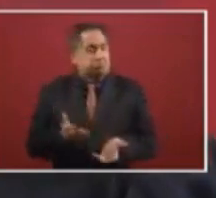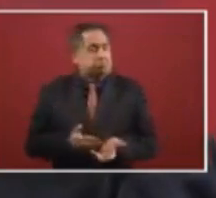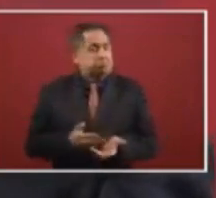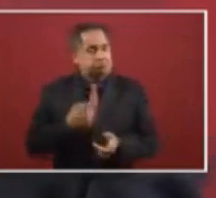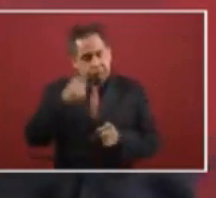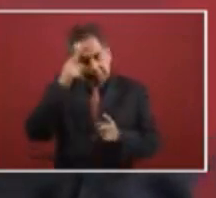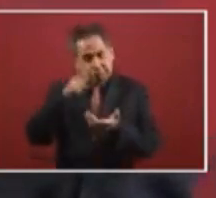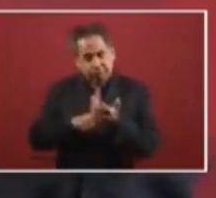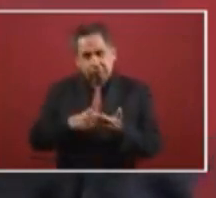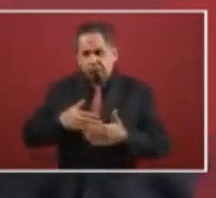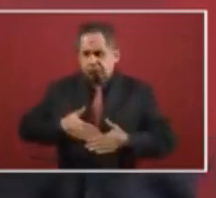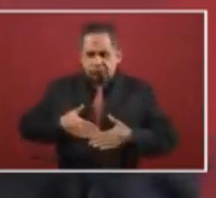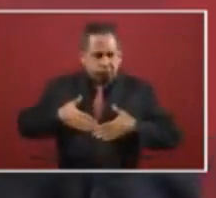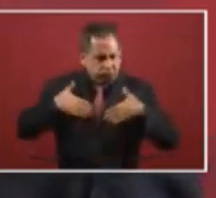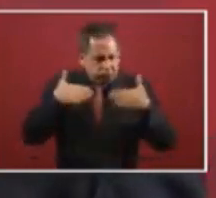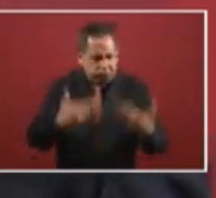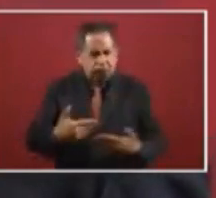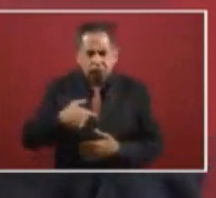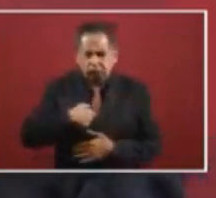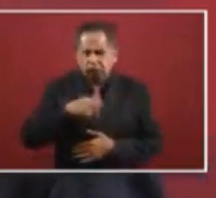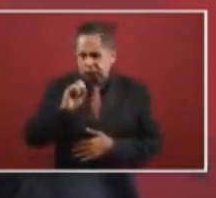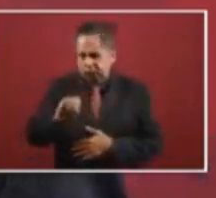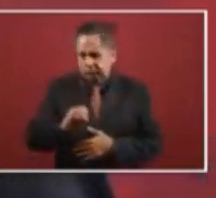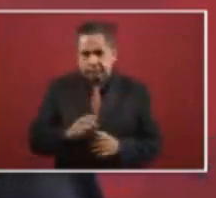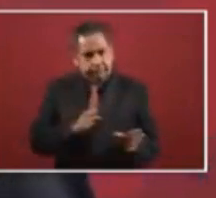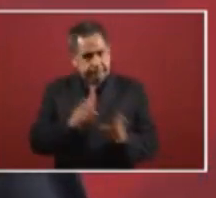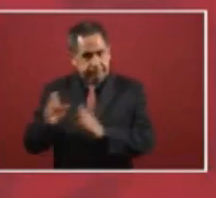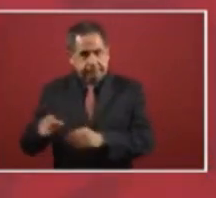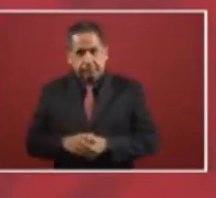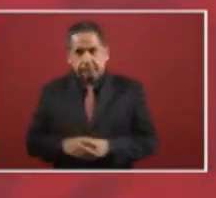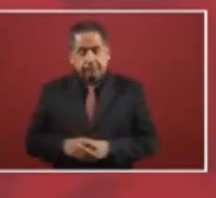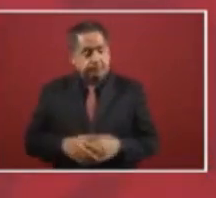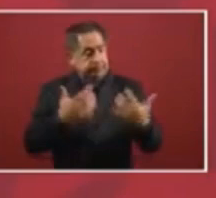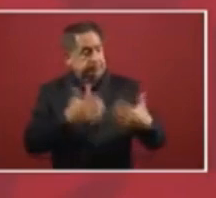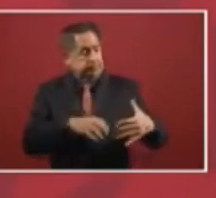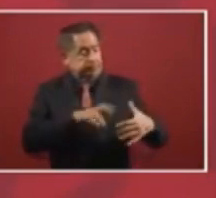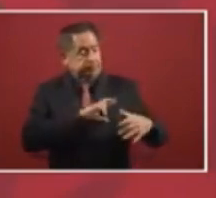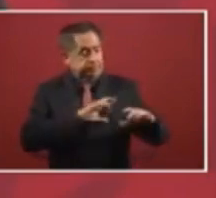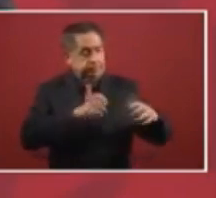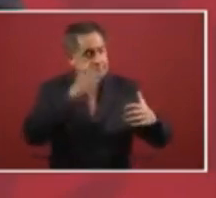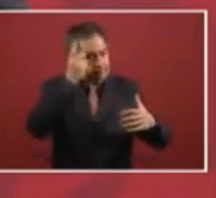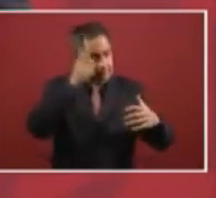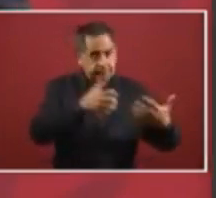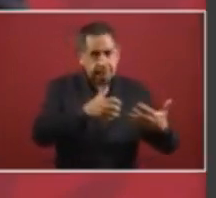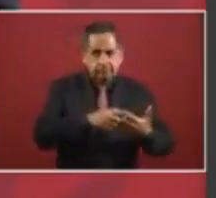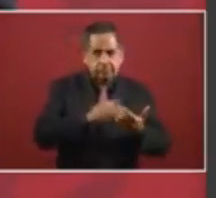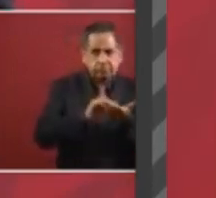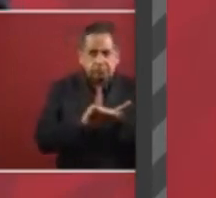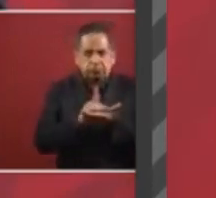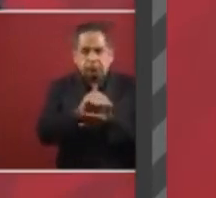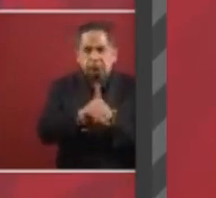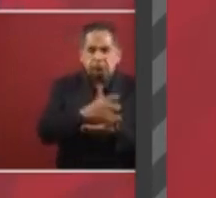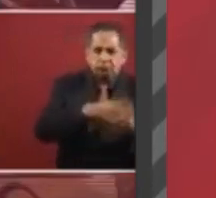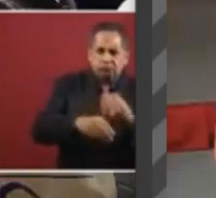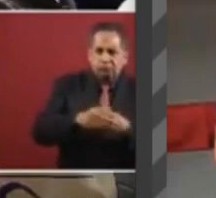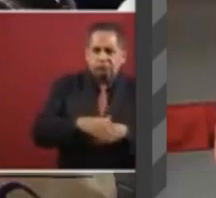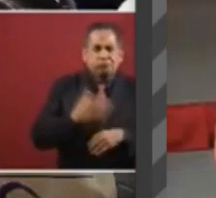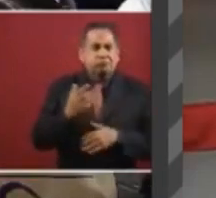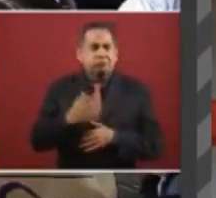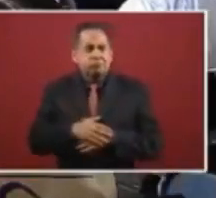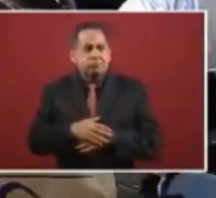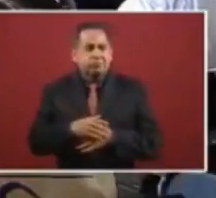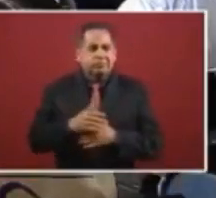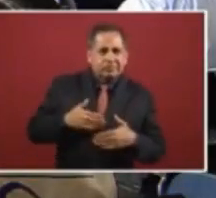and the businesses take off. And on the other hand, the